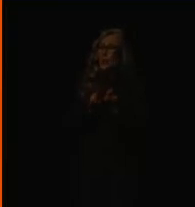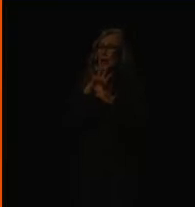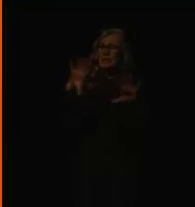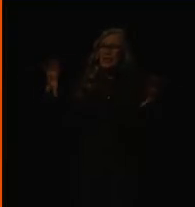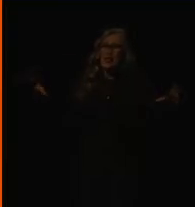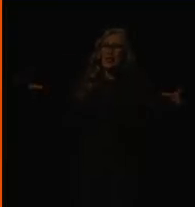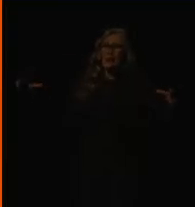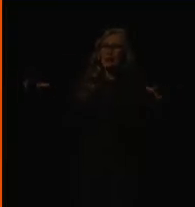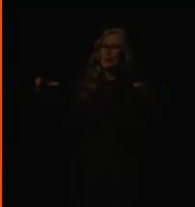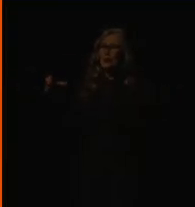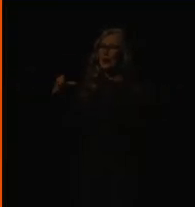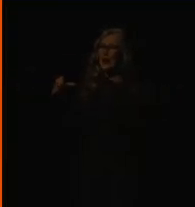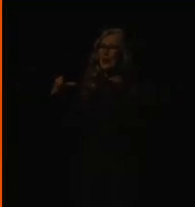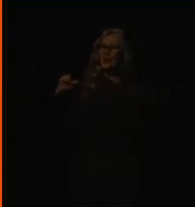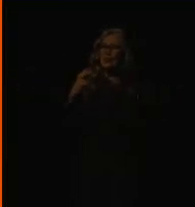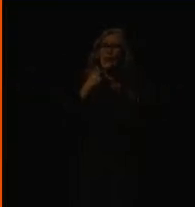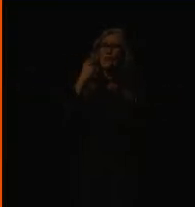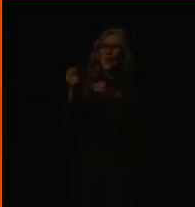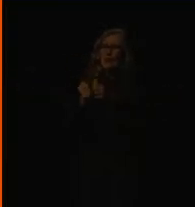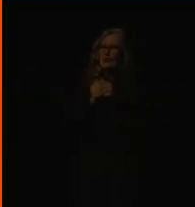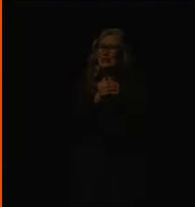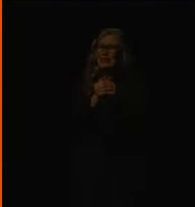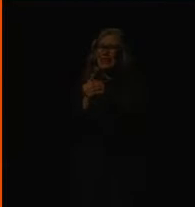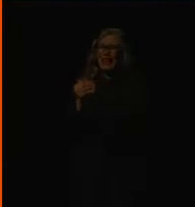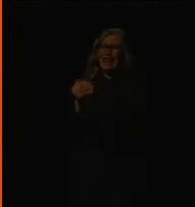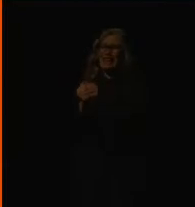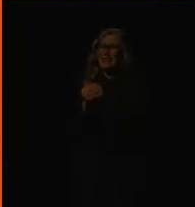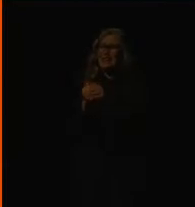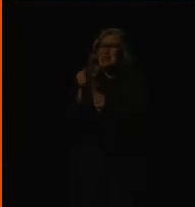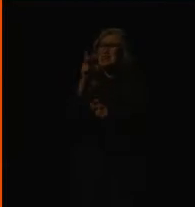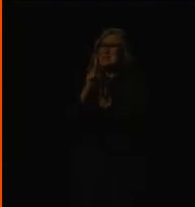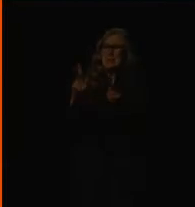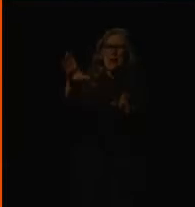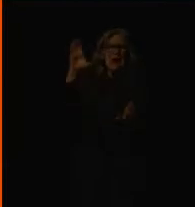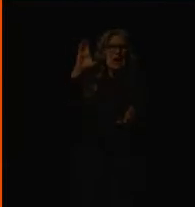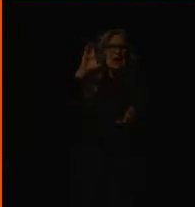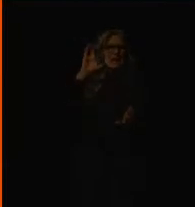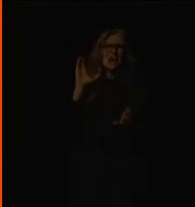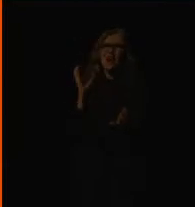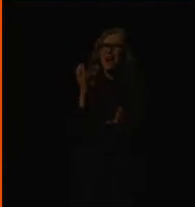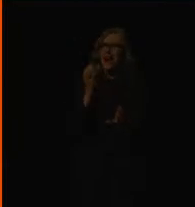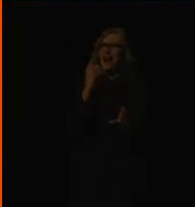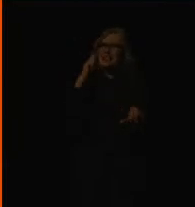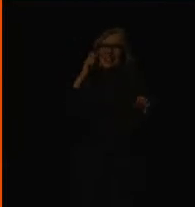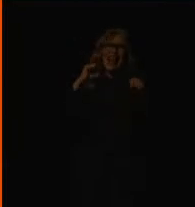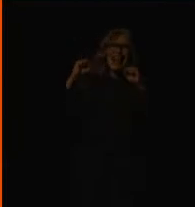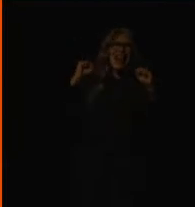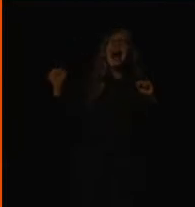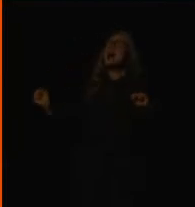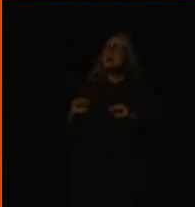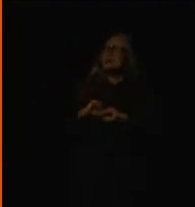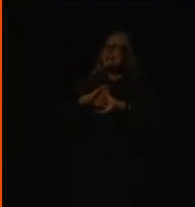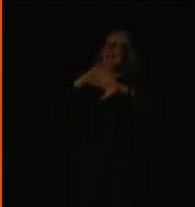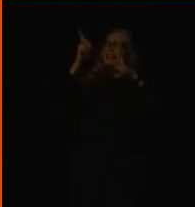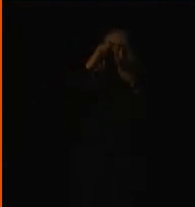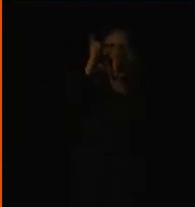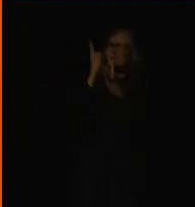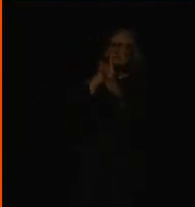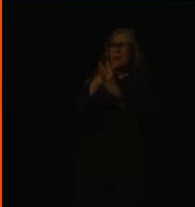together with you, we can be heard loud and